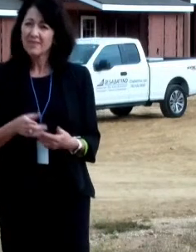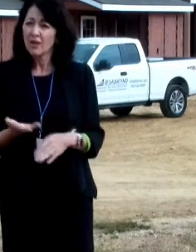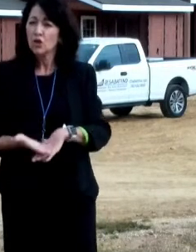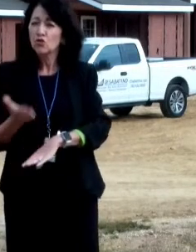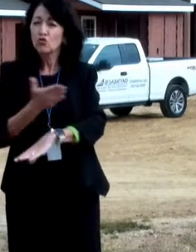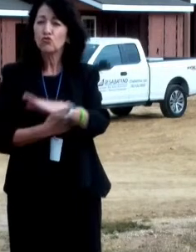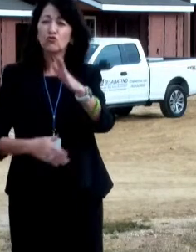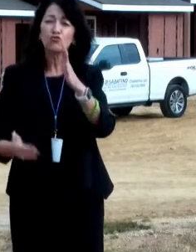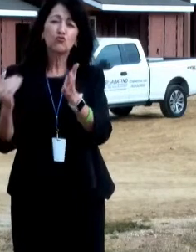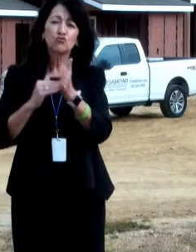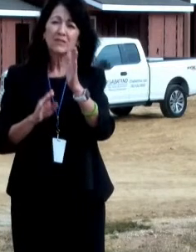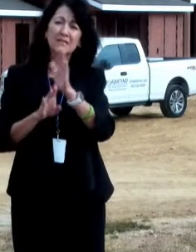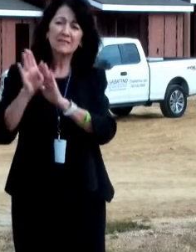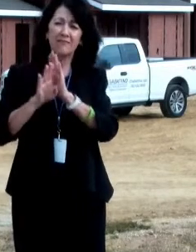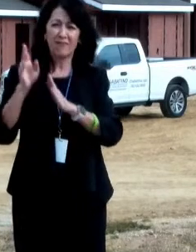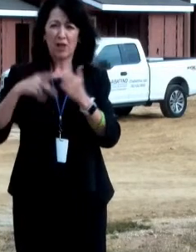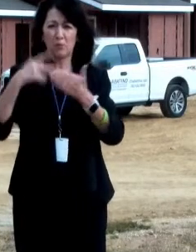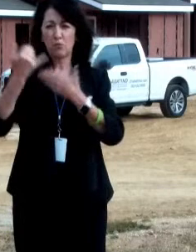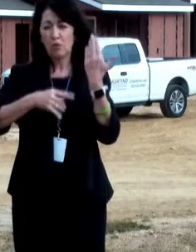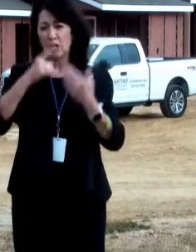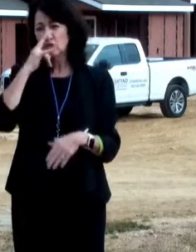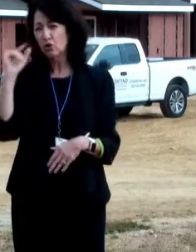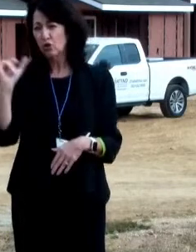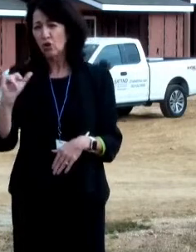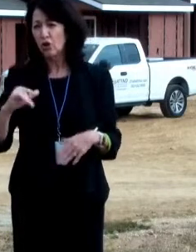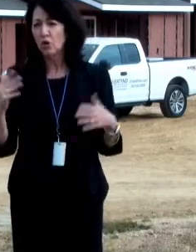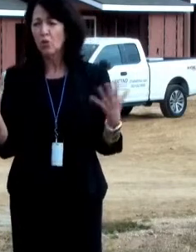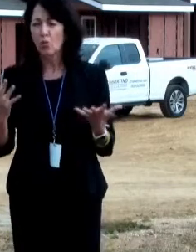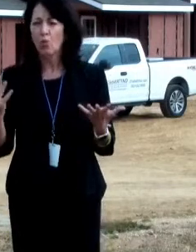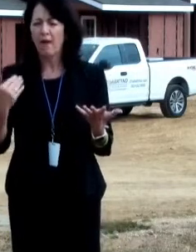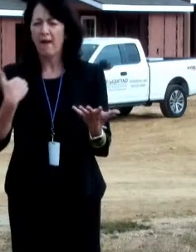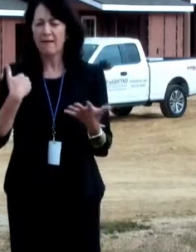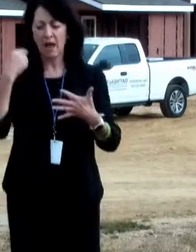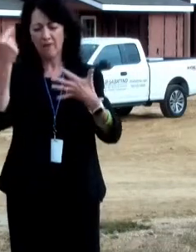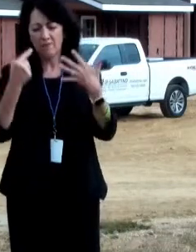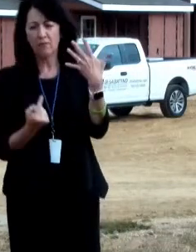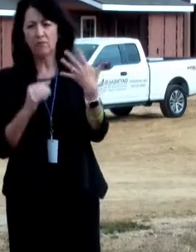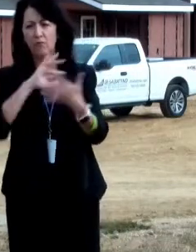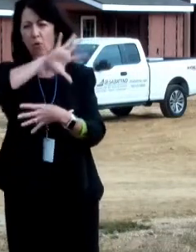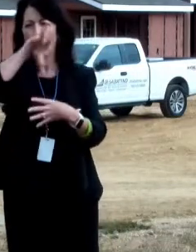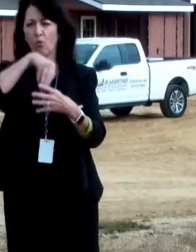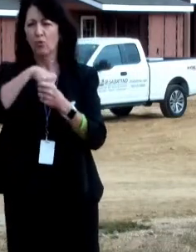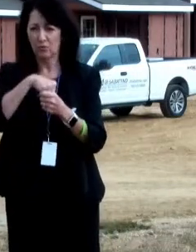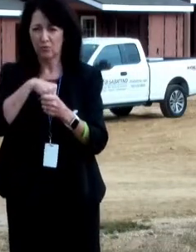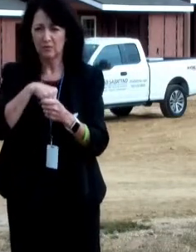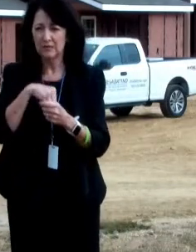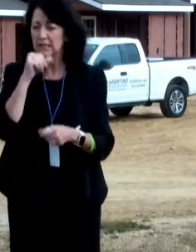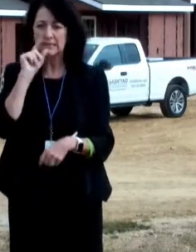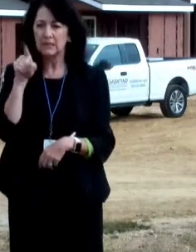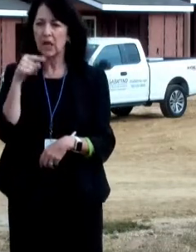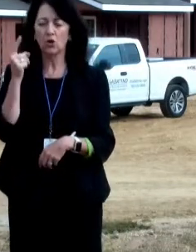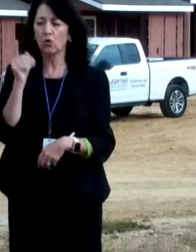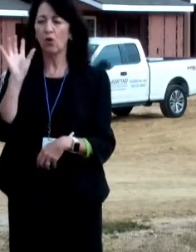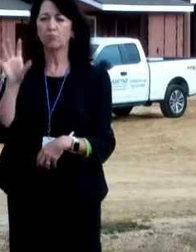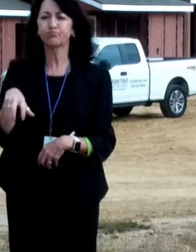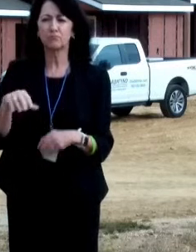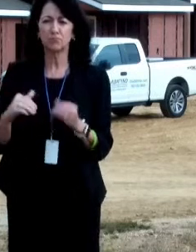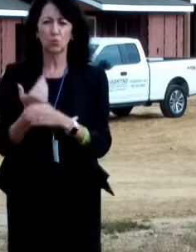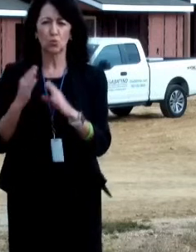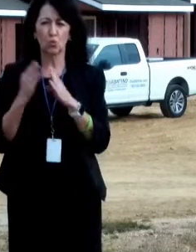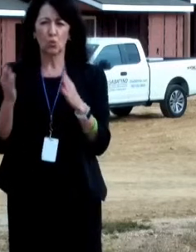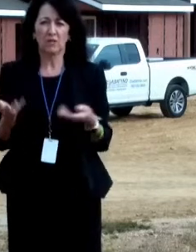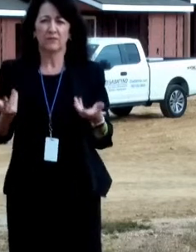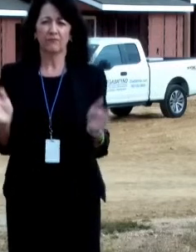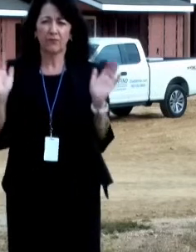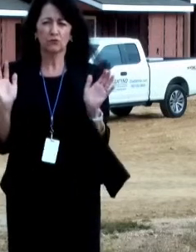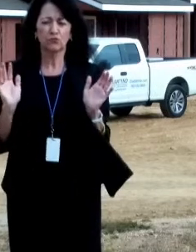should look like. It's a holistic approach to it that doesn't just include new housing units, which obviously